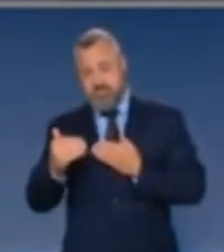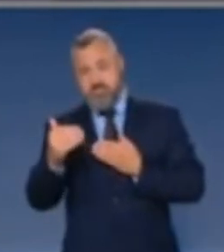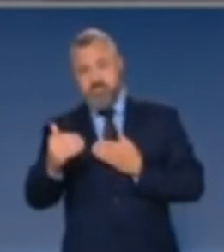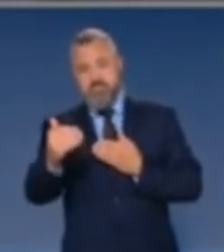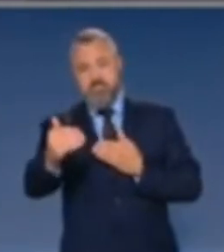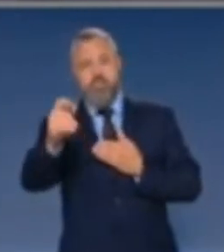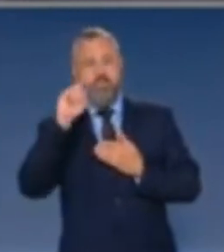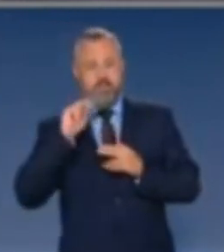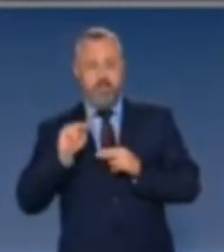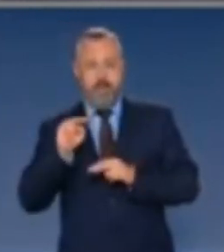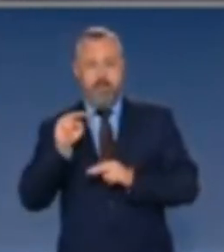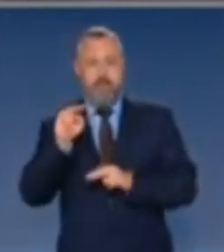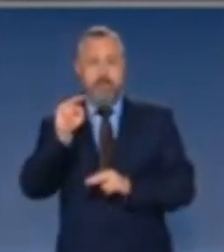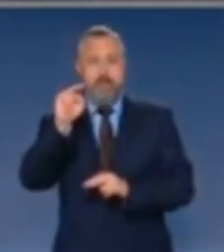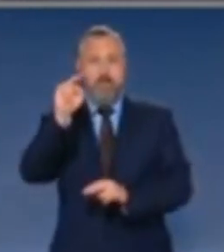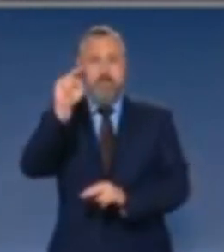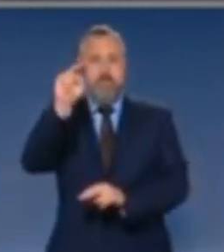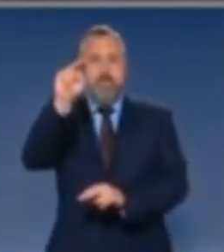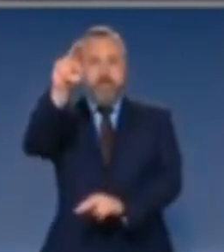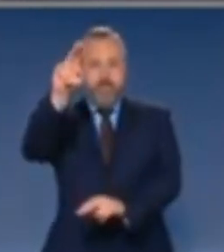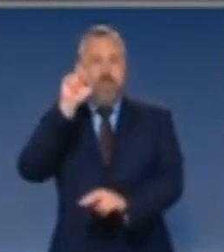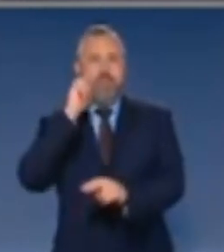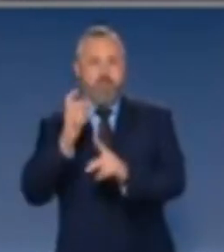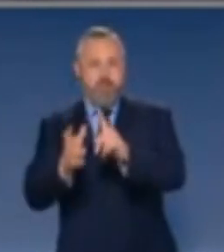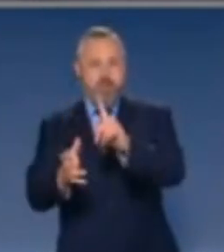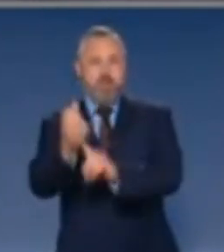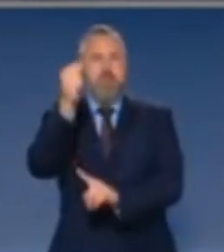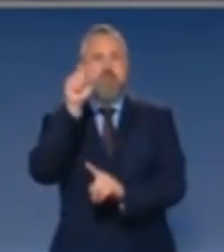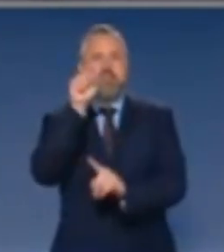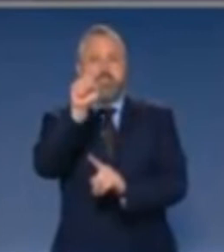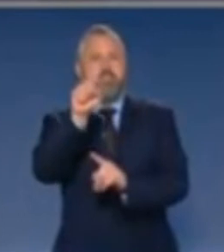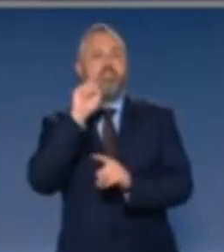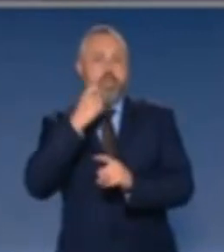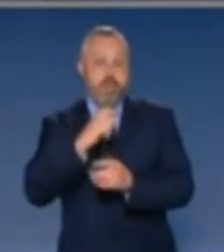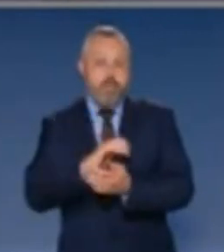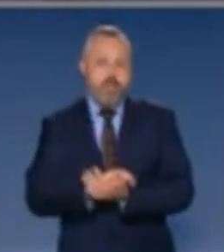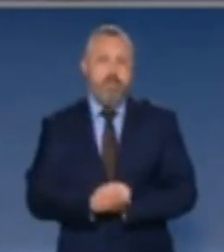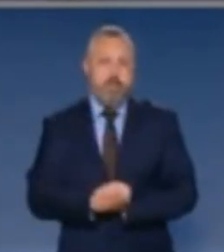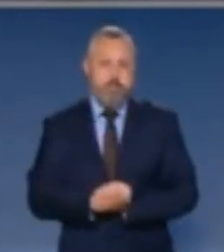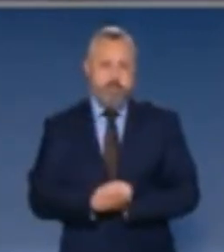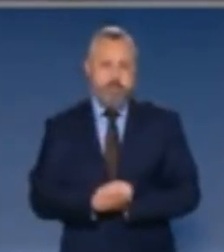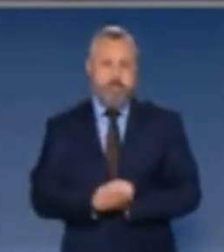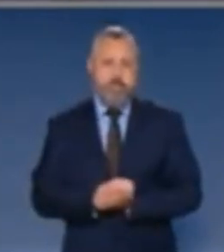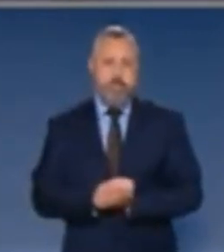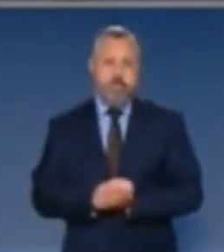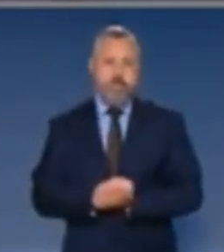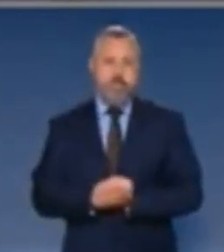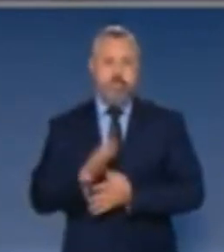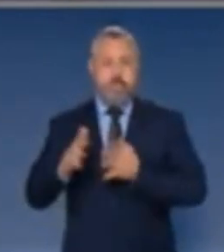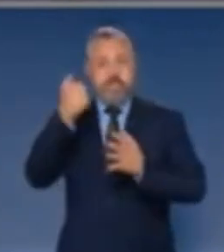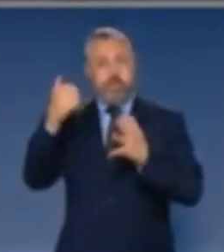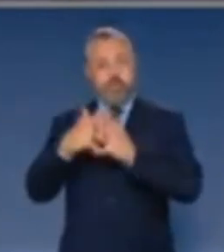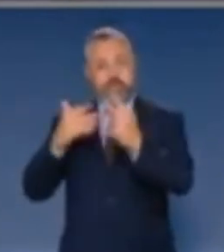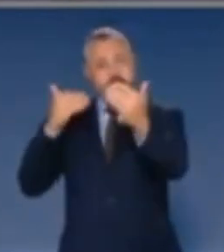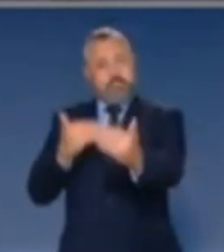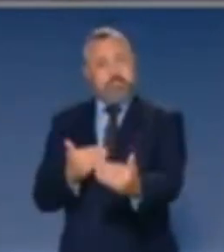increased continuous numbers and then a stable state. And so will we achieve it in that time frame that we're expecting? That's